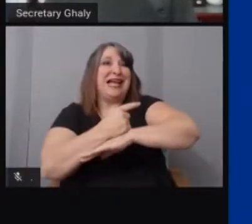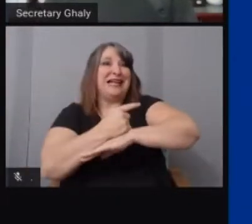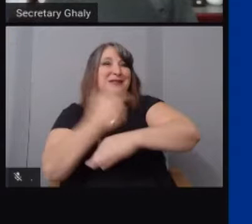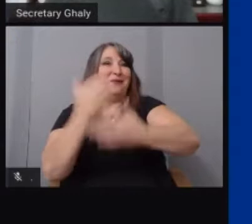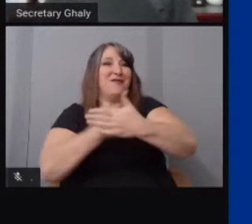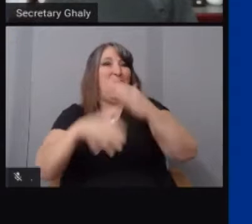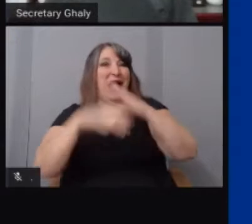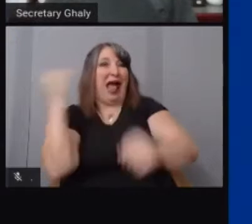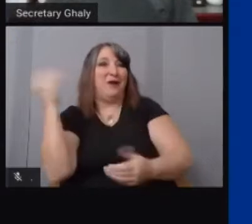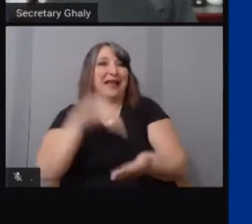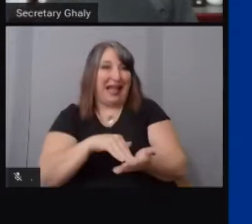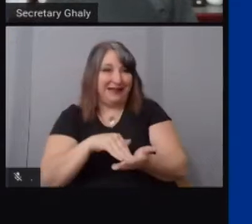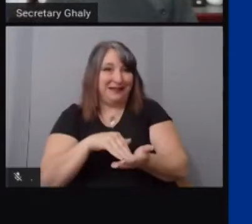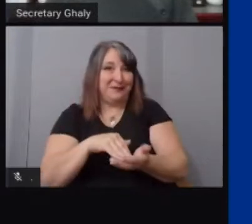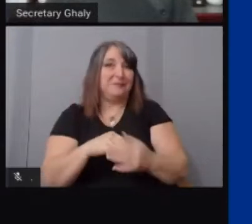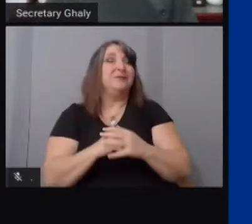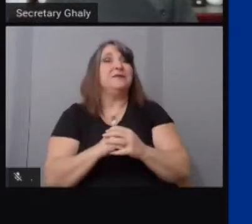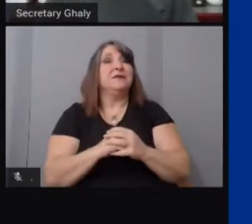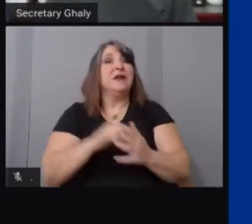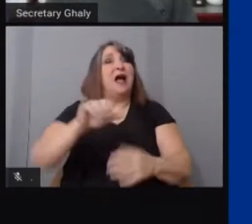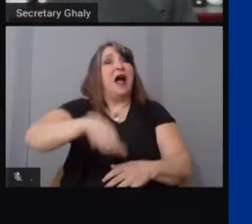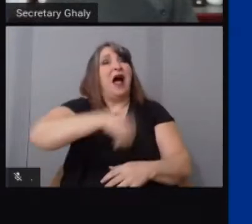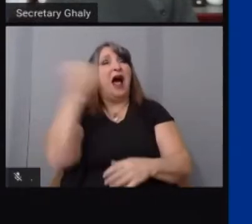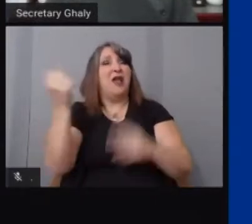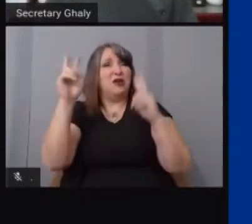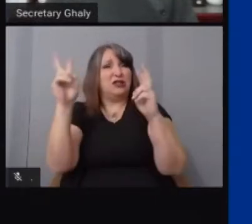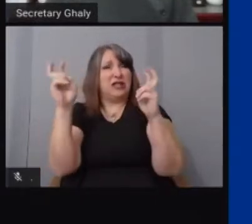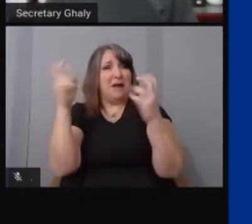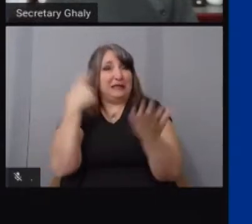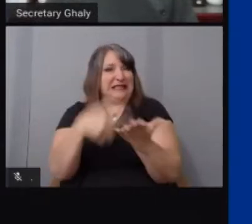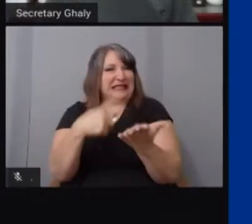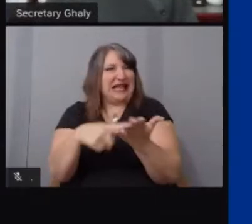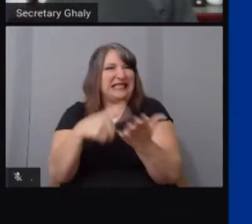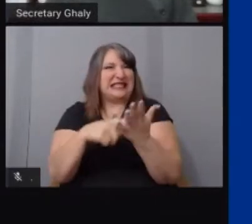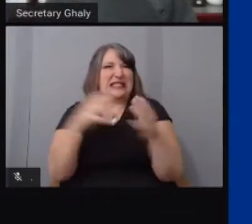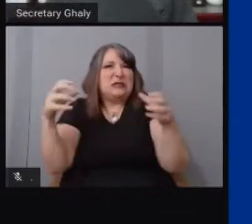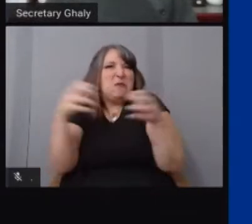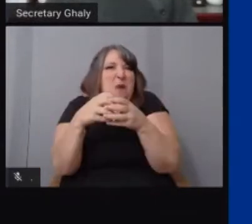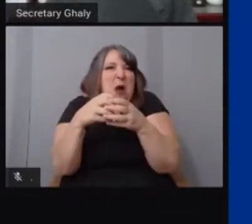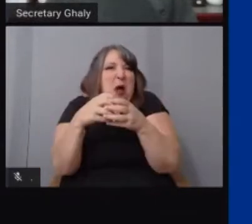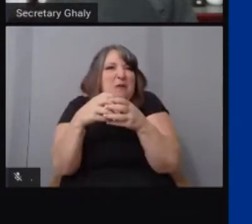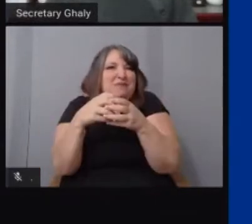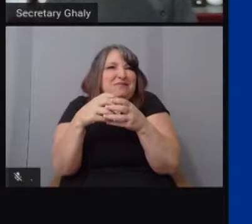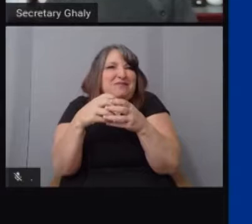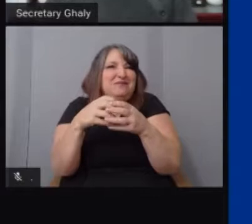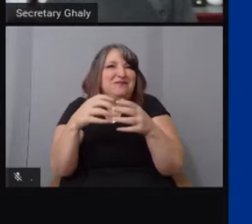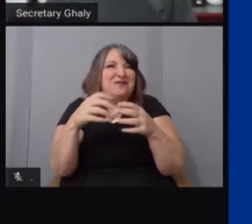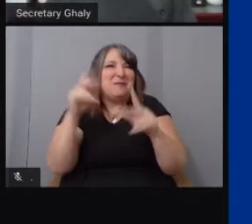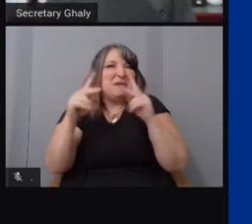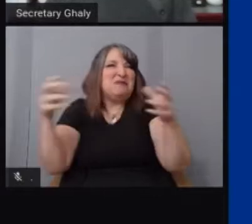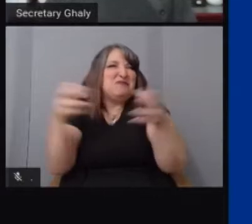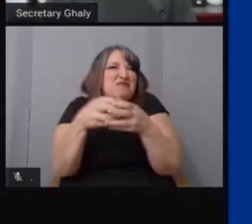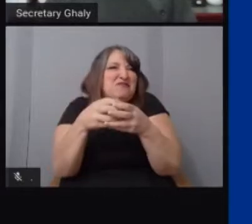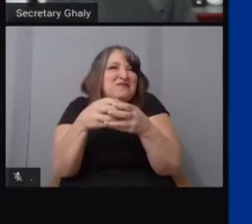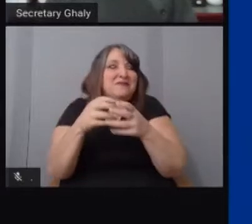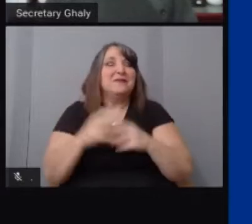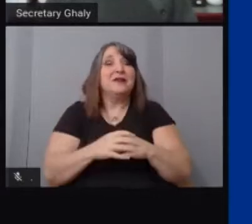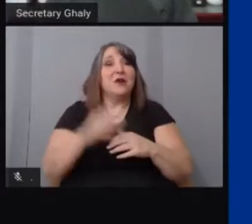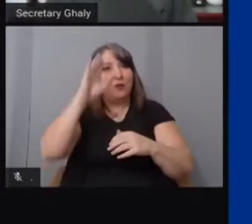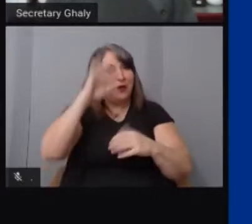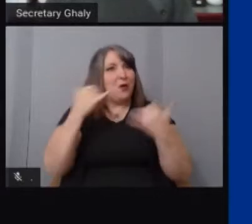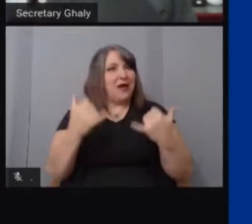The other element I said we would discuss today are our small gatherings guidance. We know that as the weather has turned to